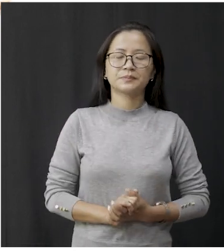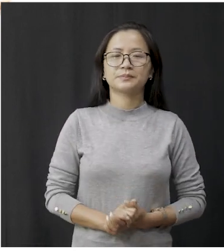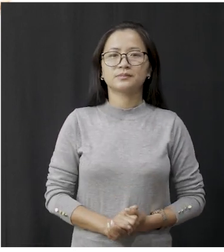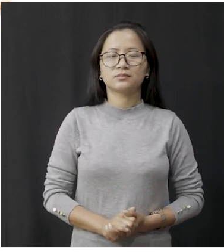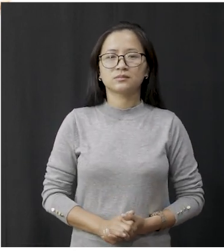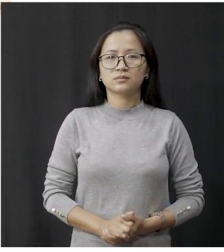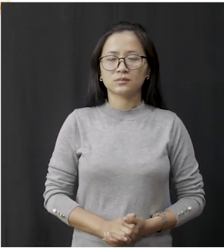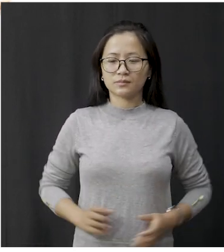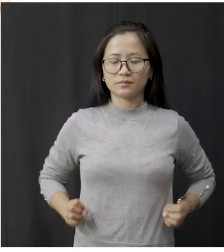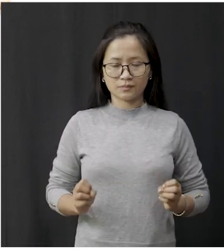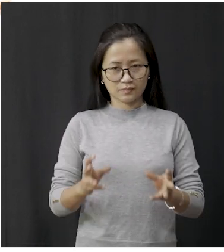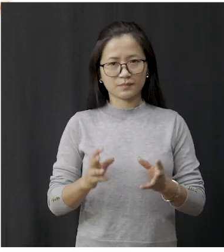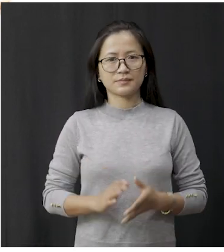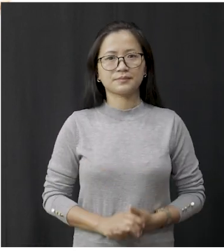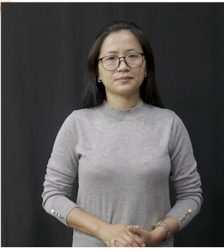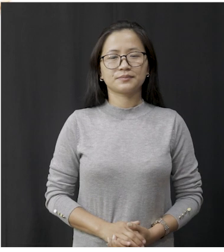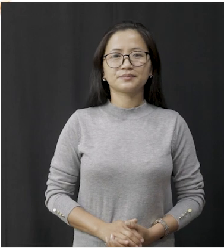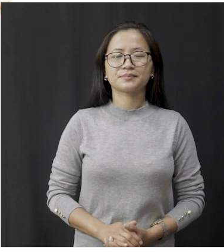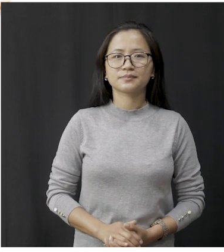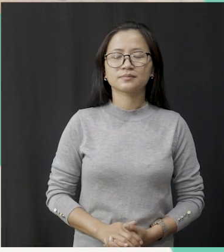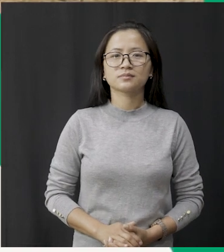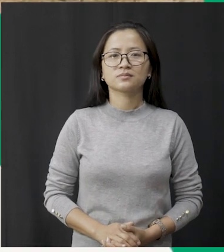Okay, so let's get started.